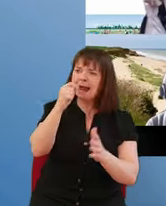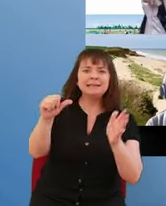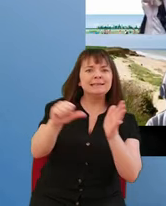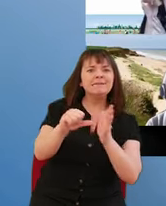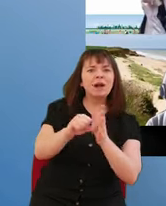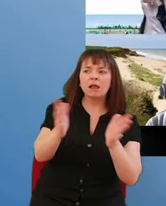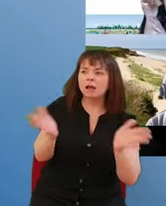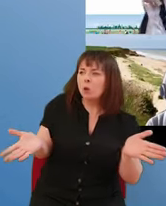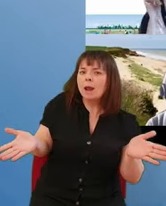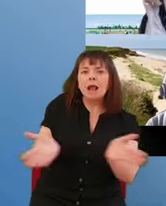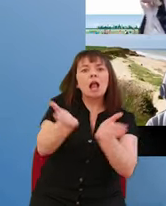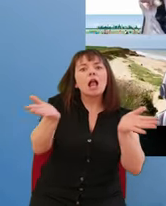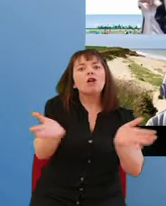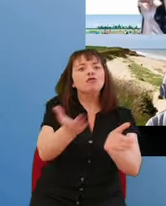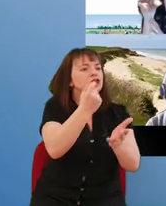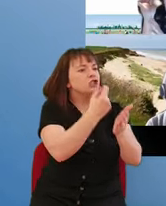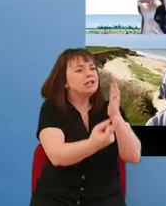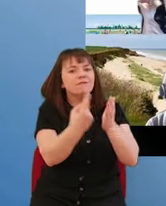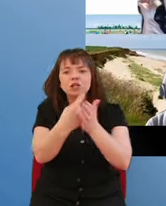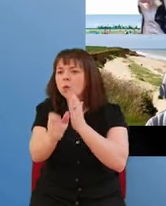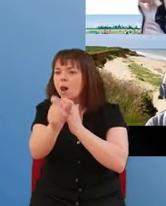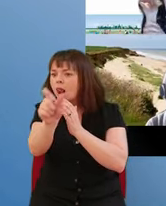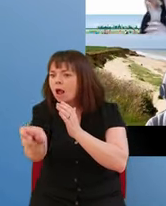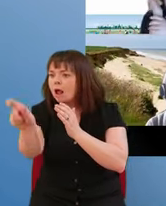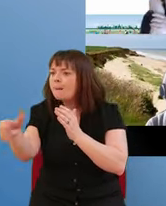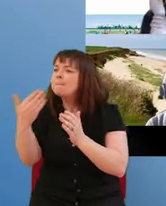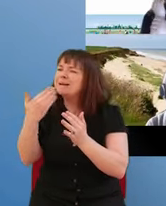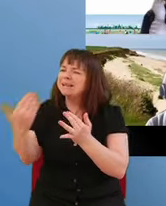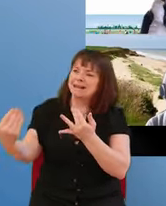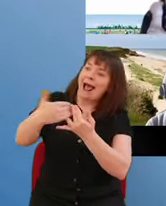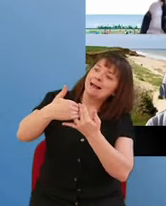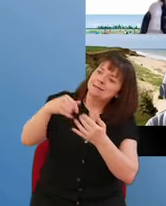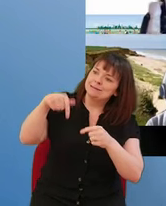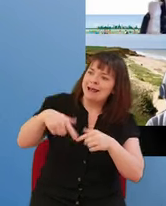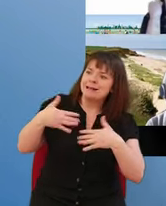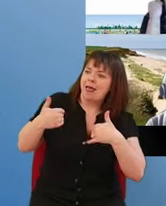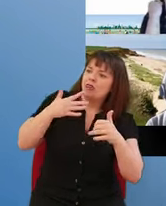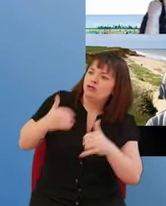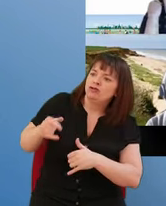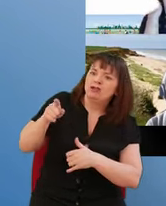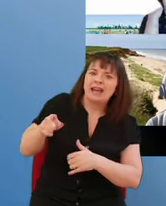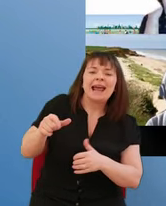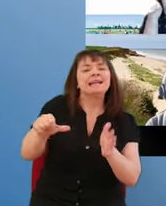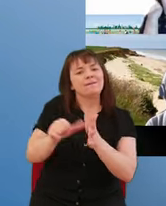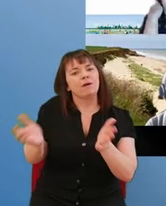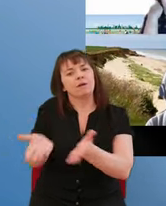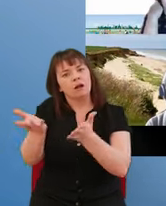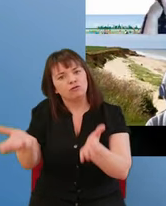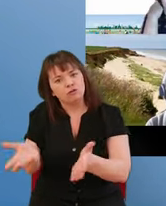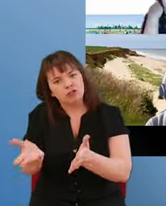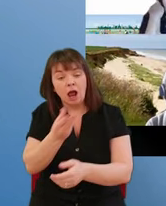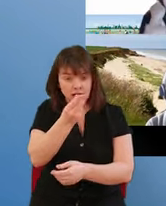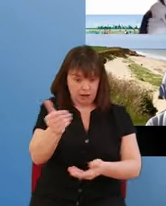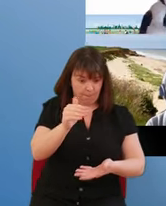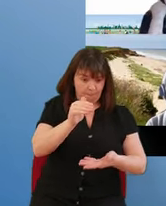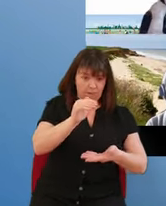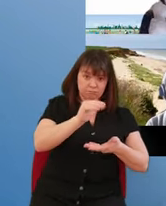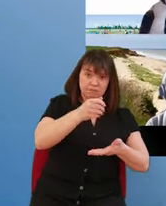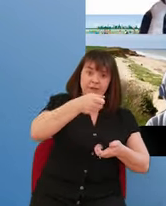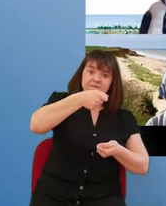two parts of the health check, the majority of it is now pointed towards trying to build relationships, having